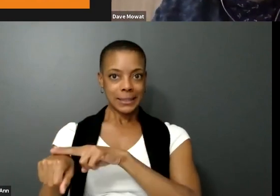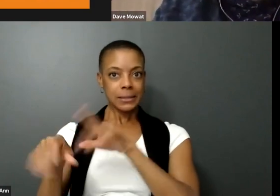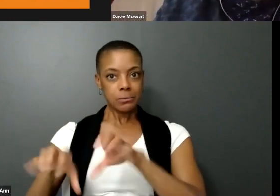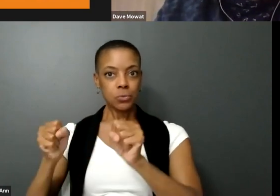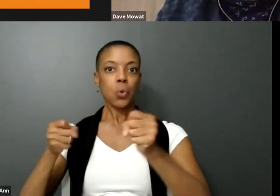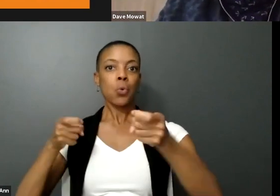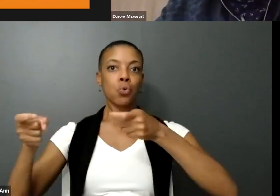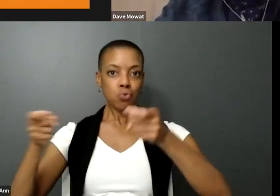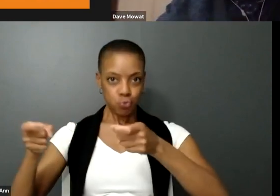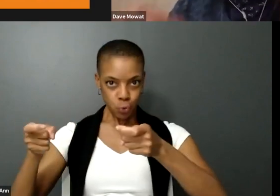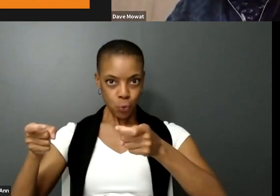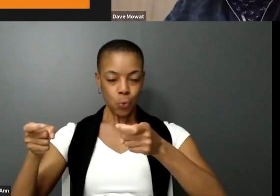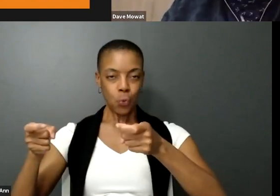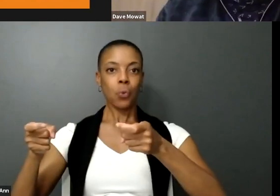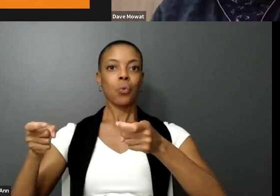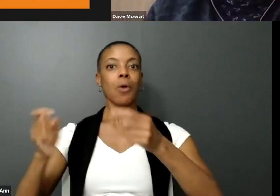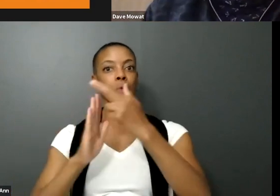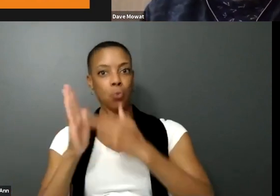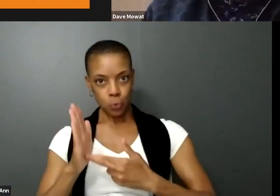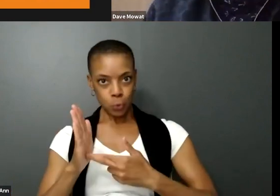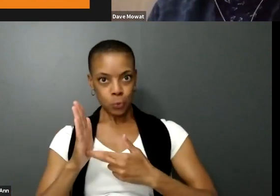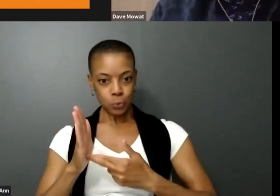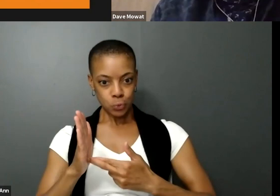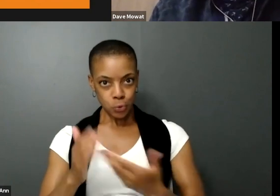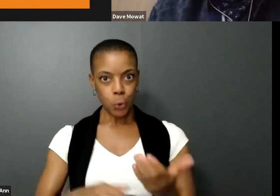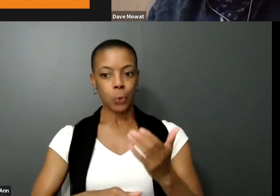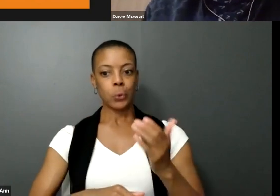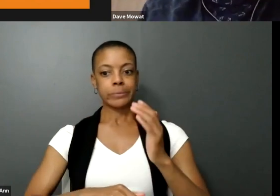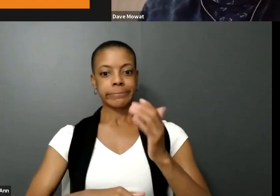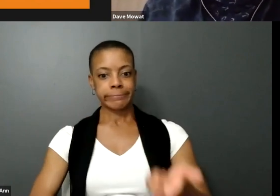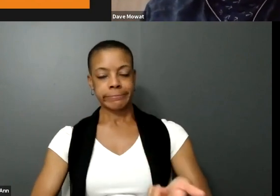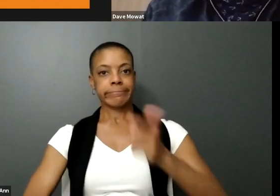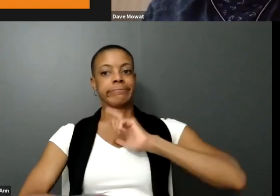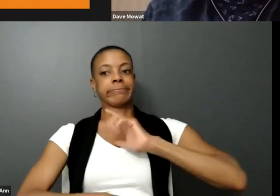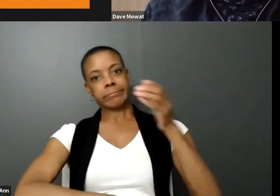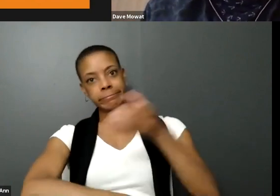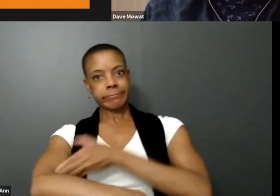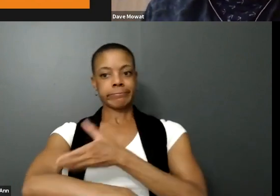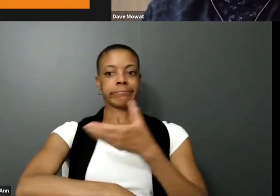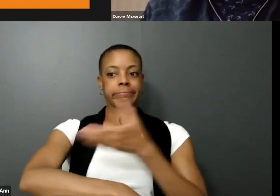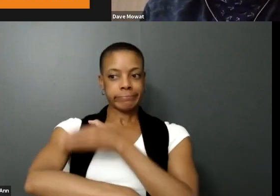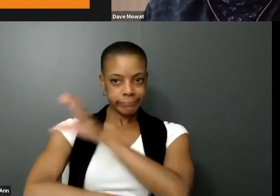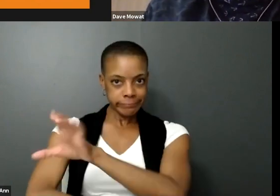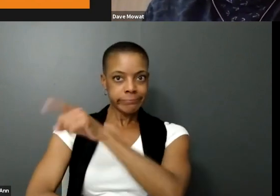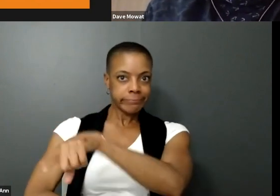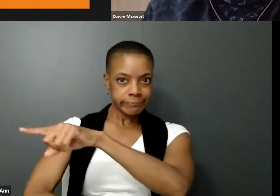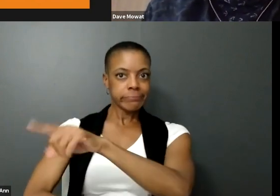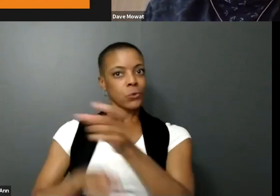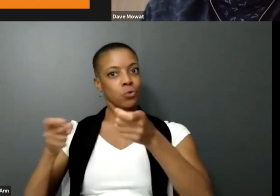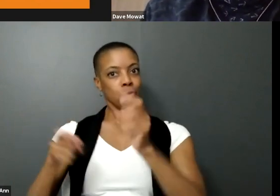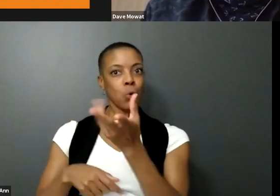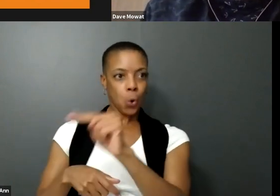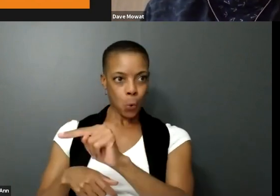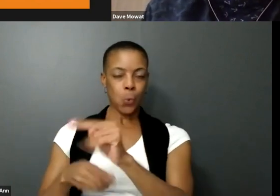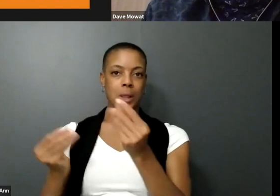40 provisions of the Indian Act. So you become the authority over your lands. So that's what we entered into in 2009. Out of that process, we had to do